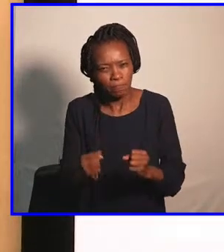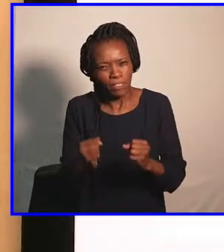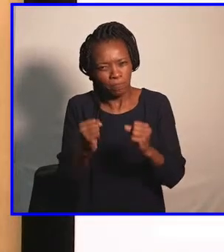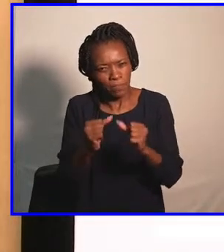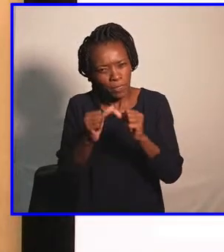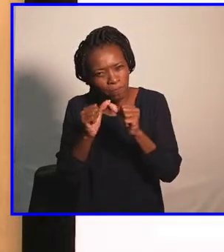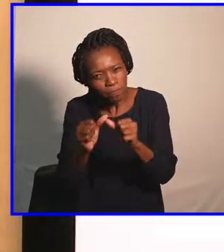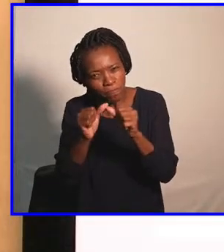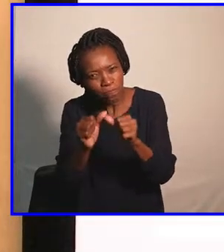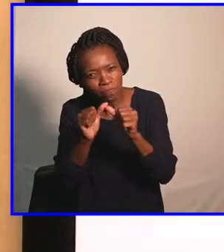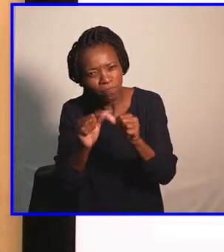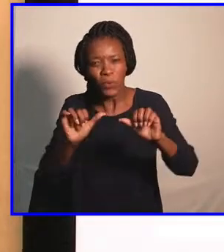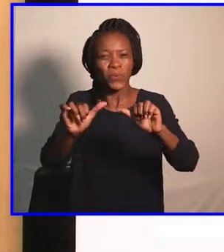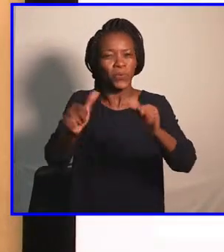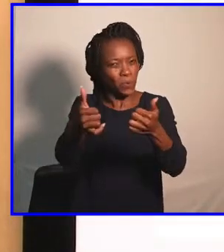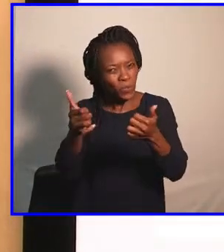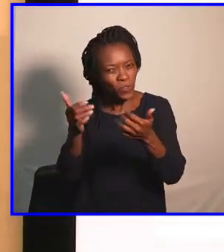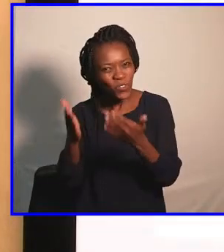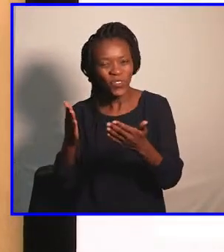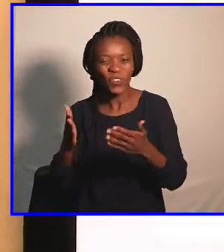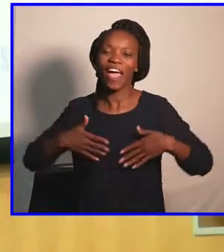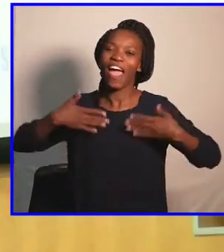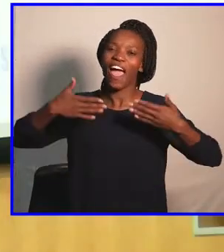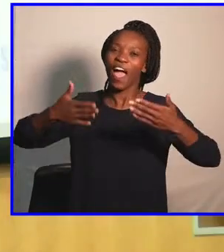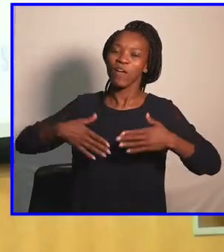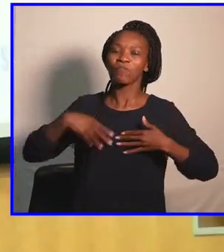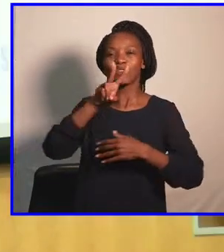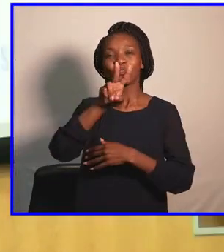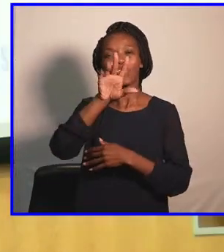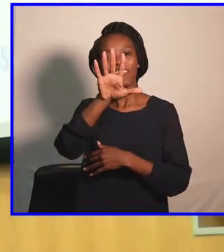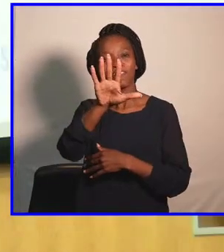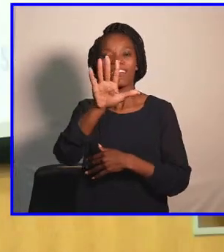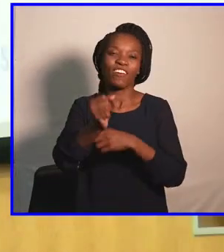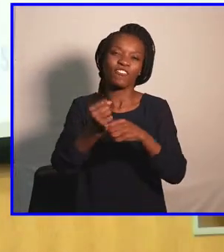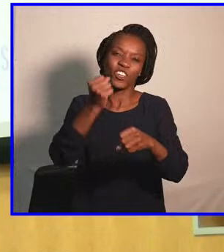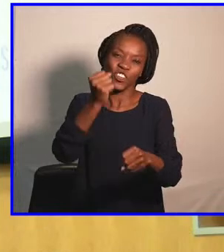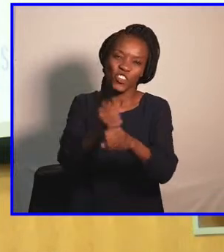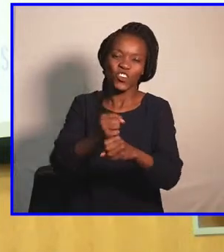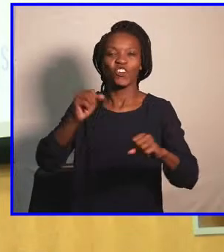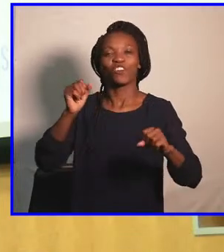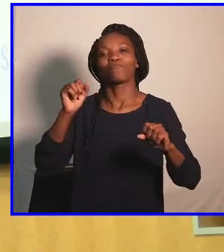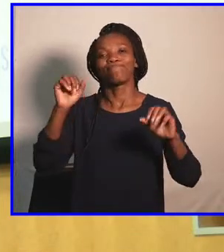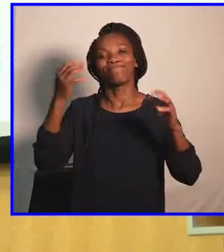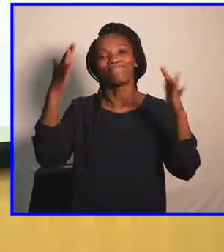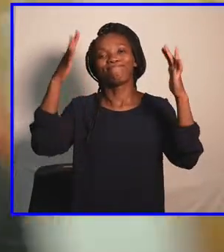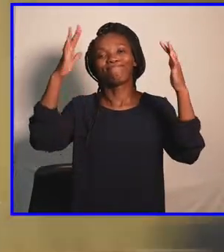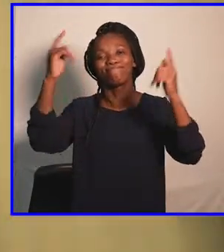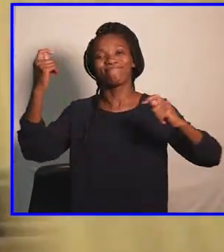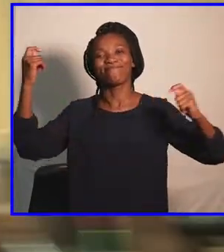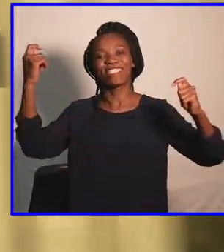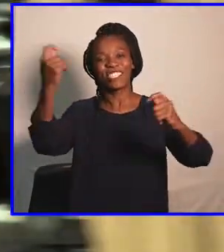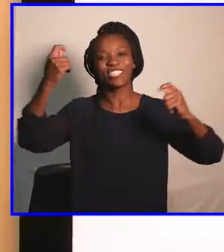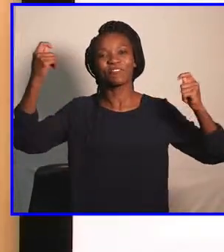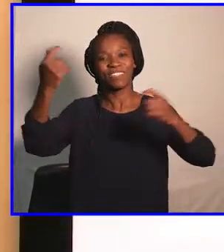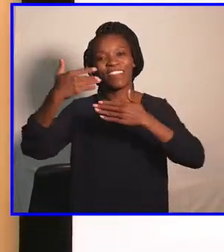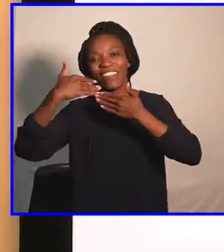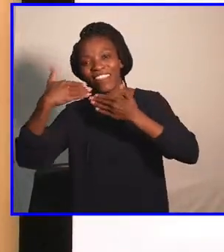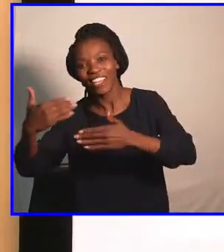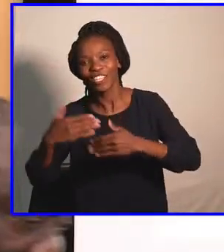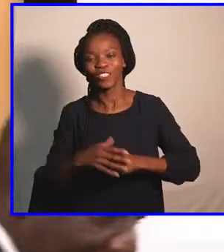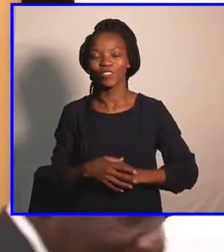as fine as it is. Happy 25th year anniversary. Thank you.